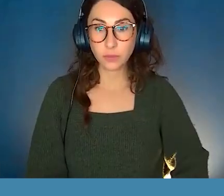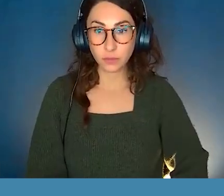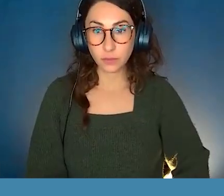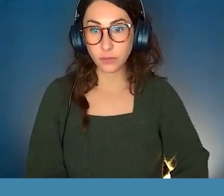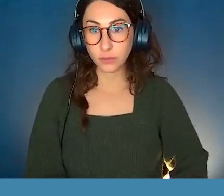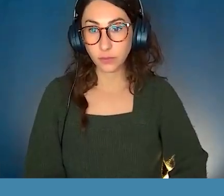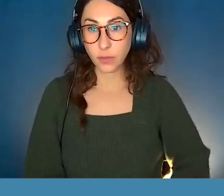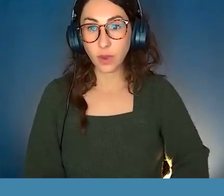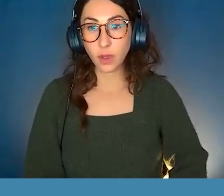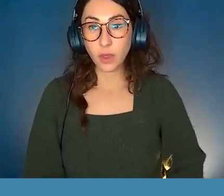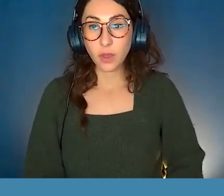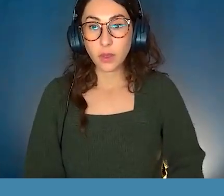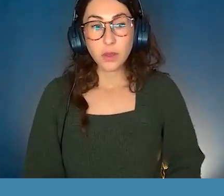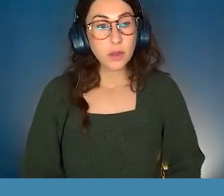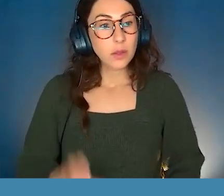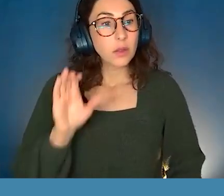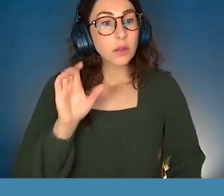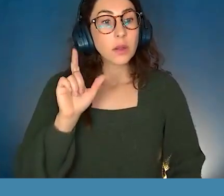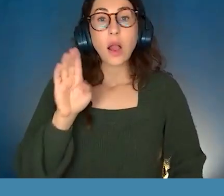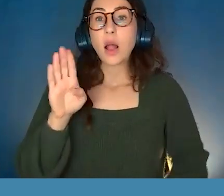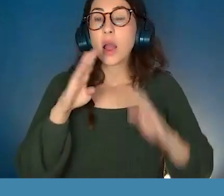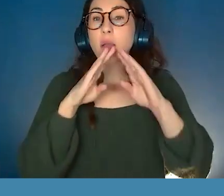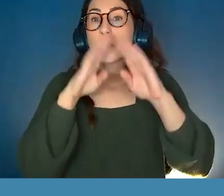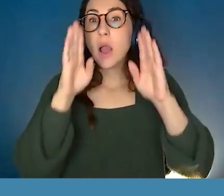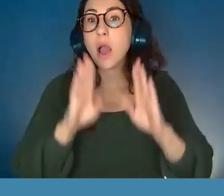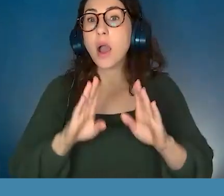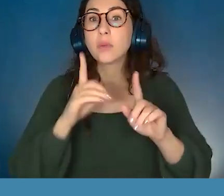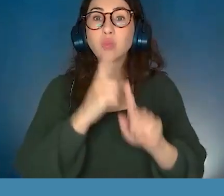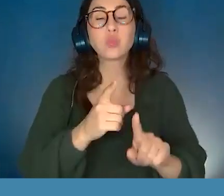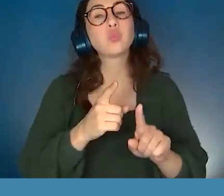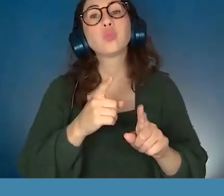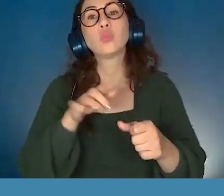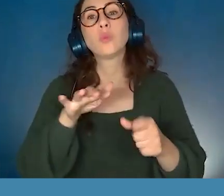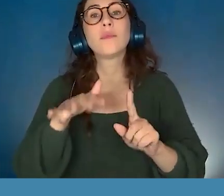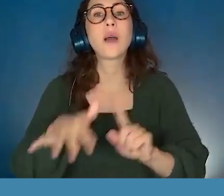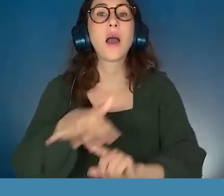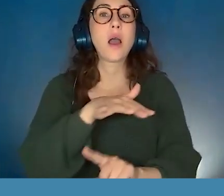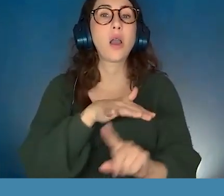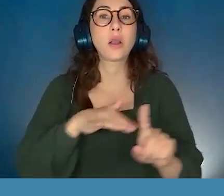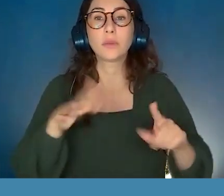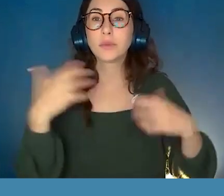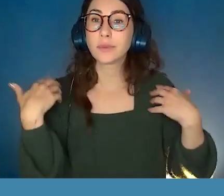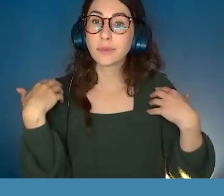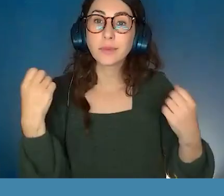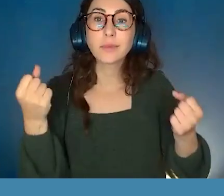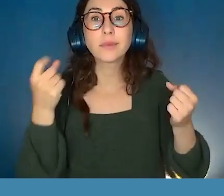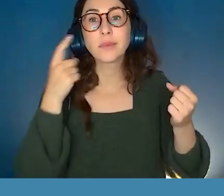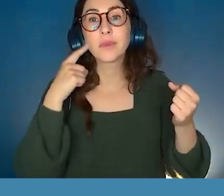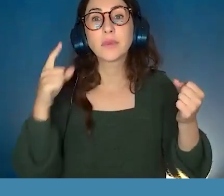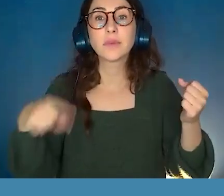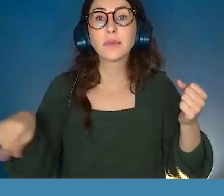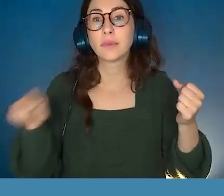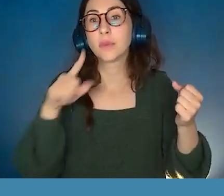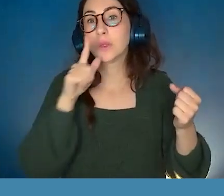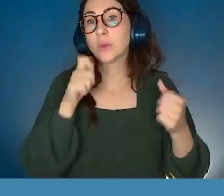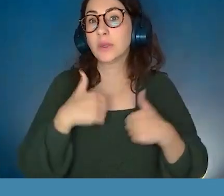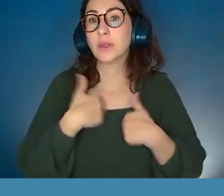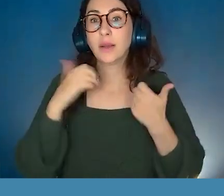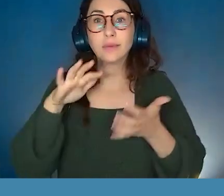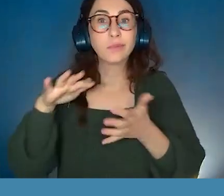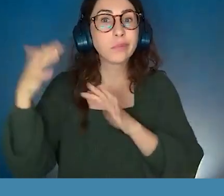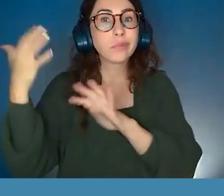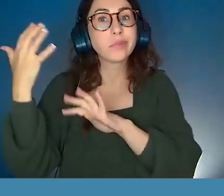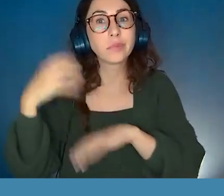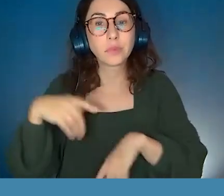In the clubhouse, the goals include providing a restorative environment for individuals whose lives have been severely disrupted because of their mental